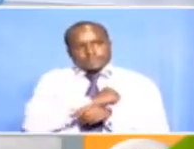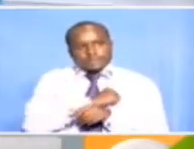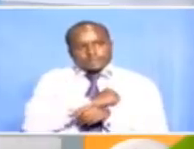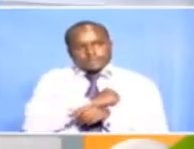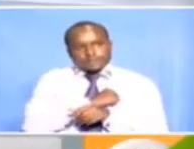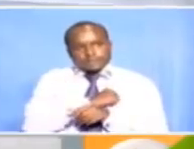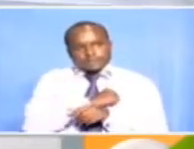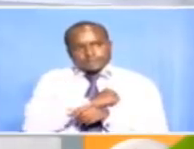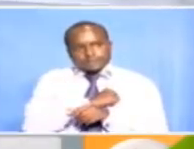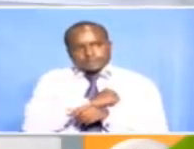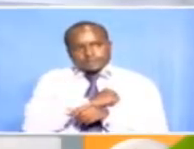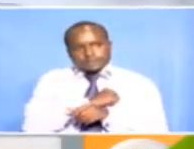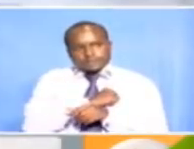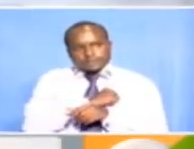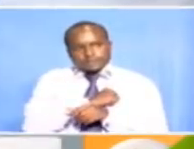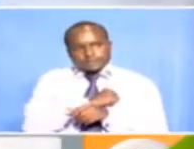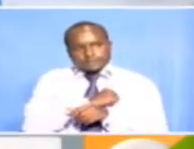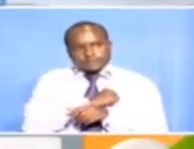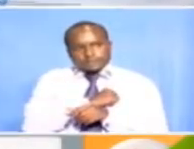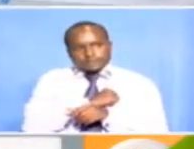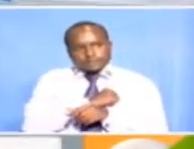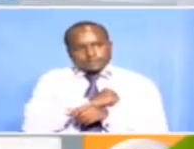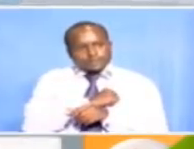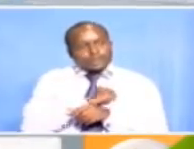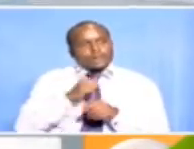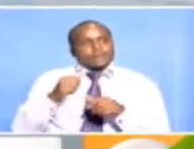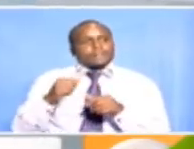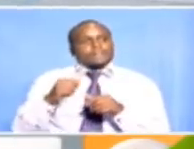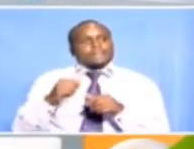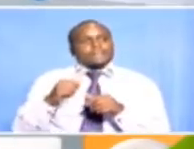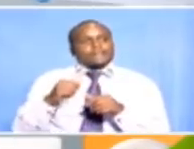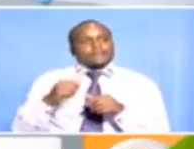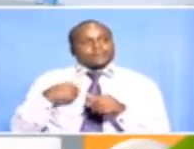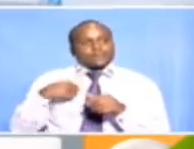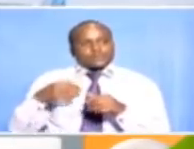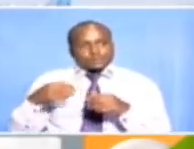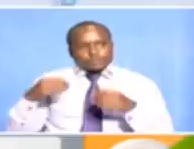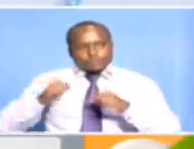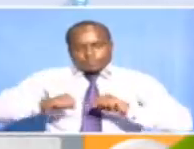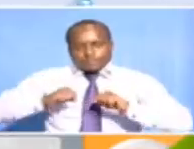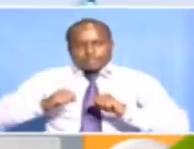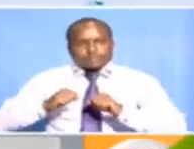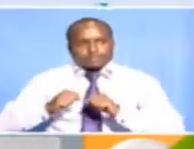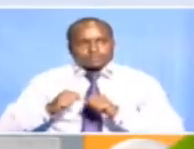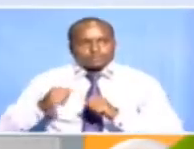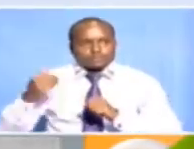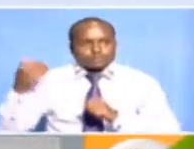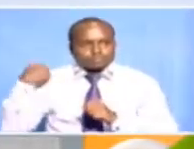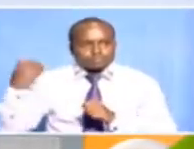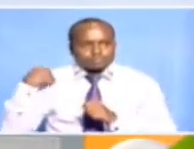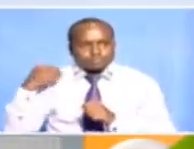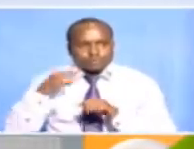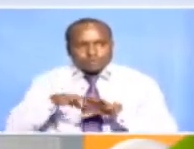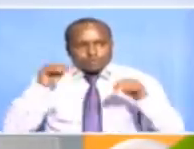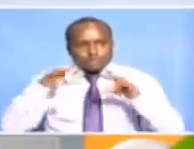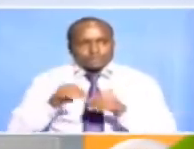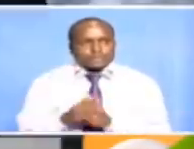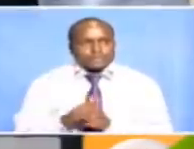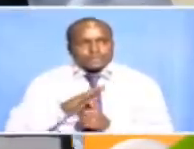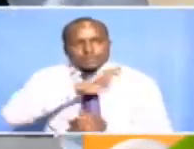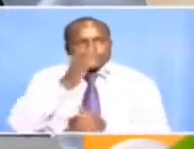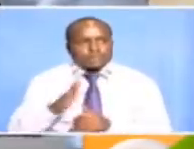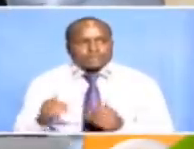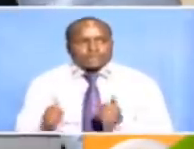my officers, okay, the officers in the prevail used to stab hawkers. That one has never happened. Okay. It never happened